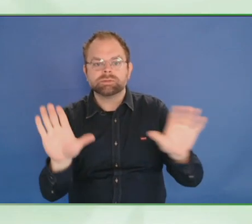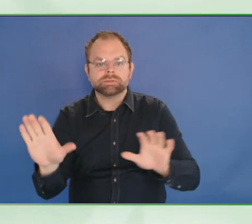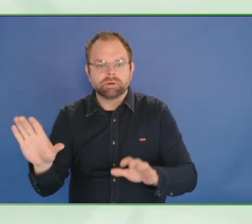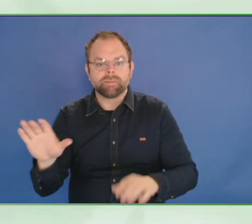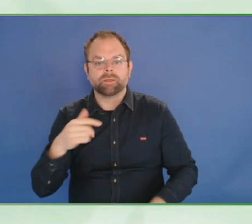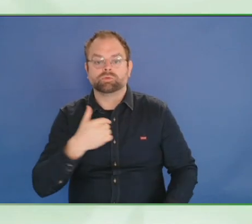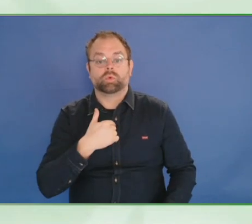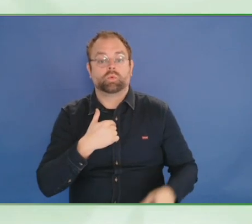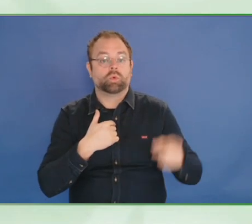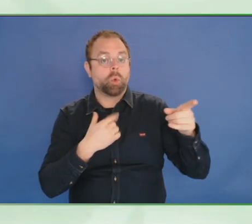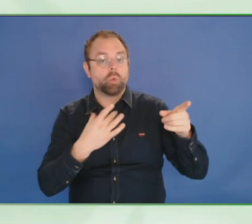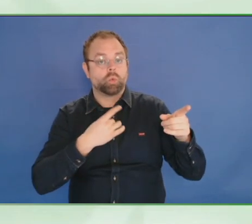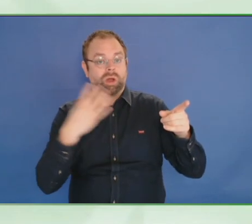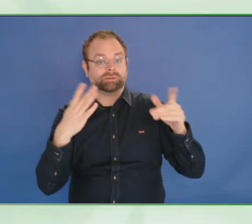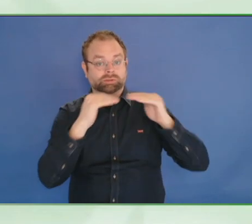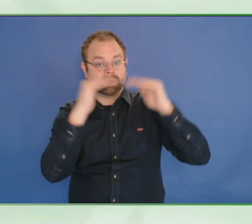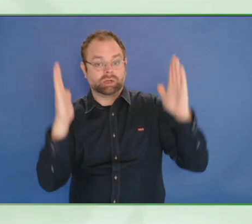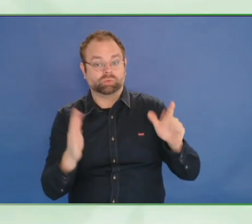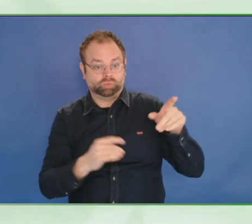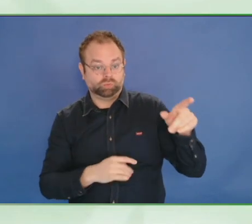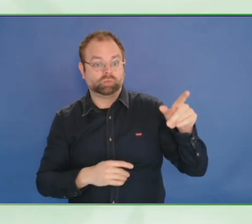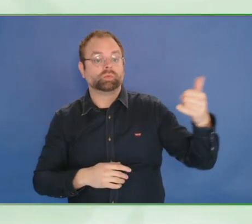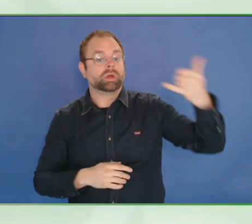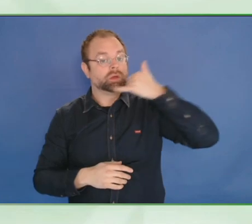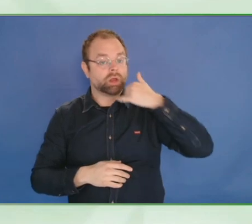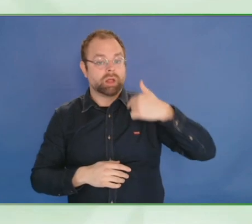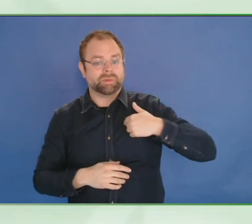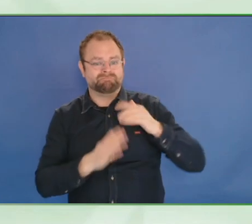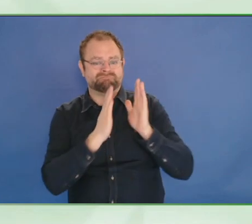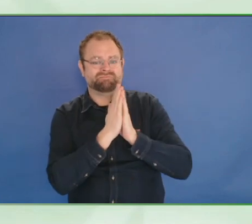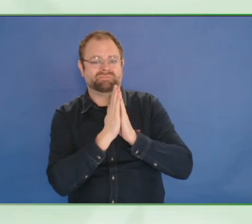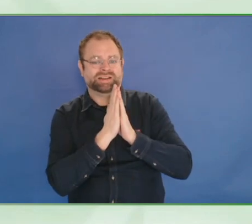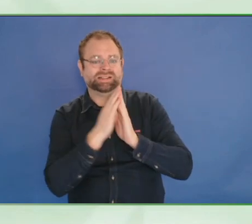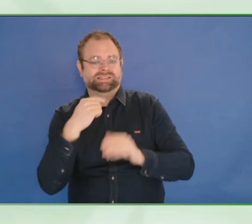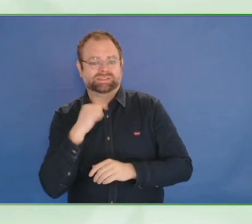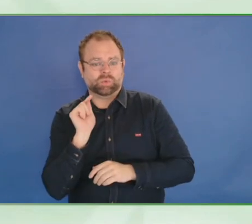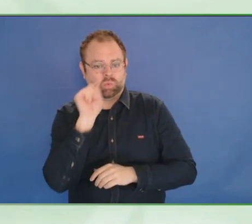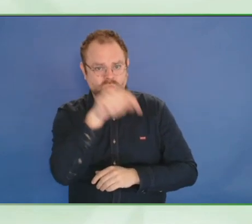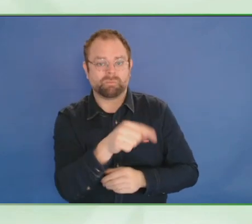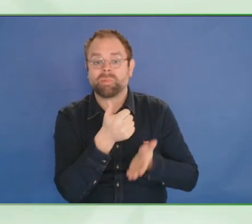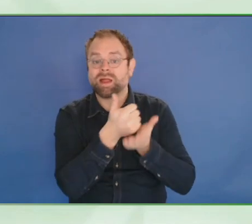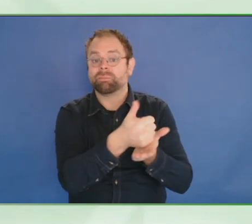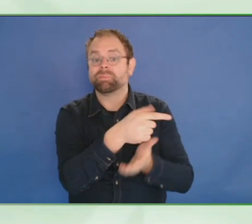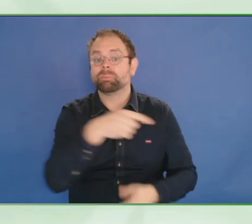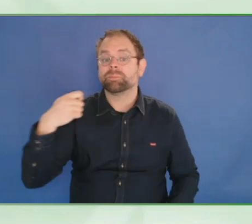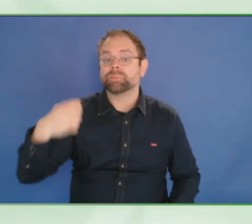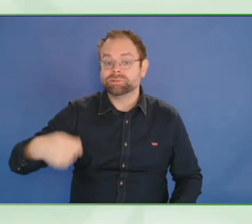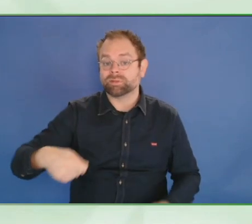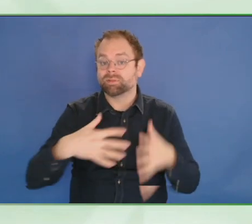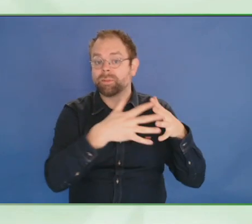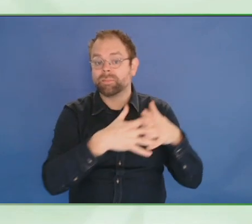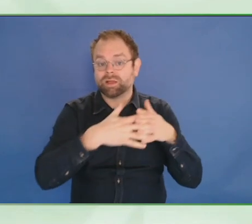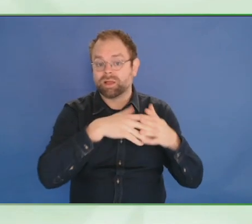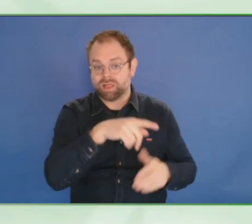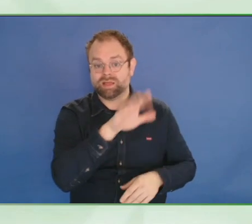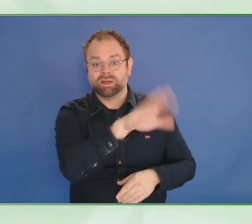behind. Little secret, I had been working in disability rights my whole career, and I